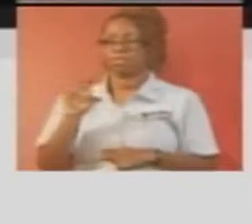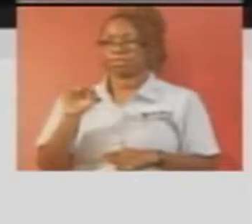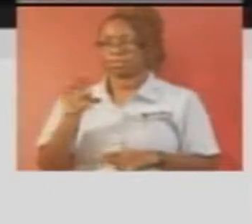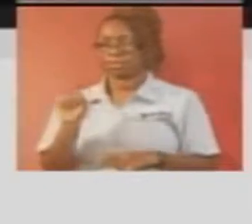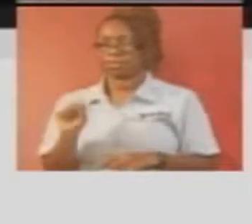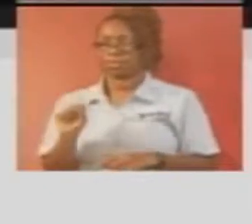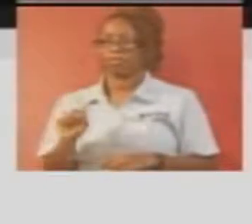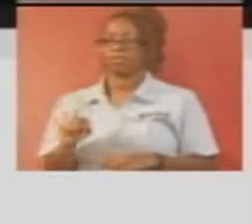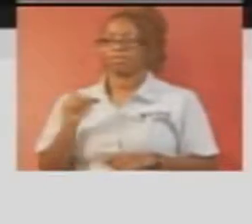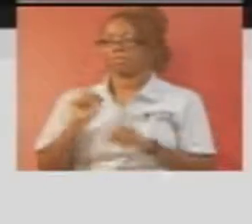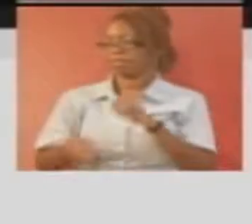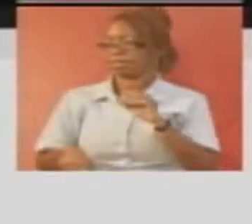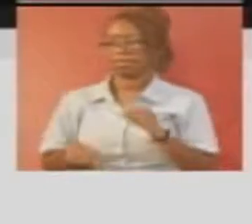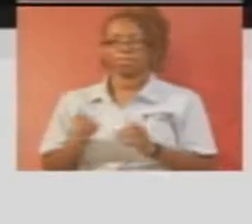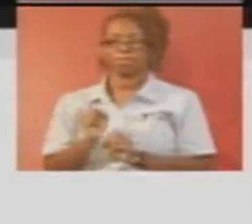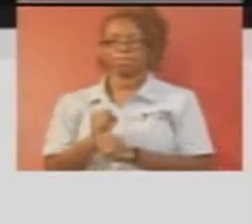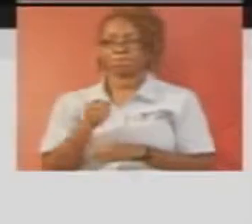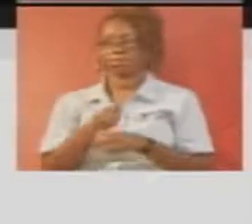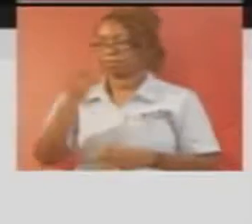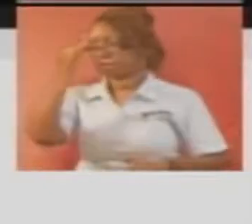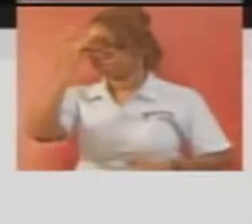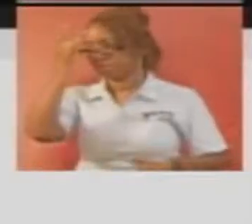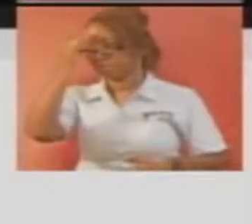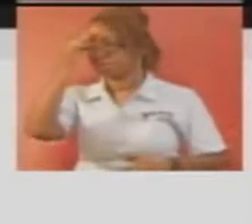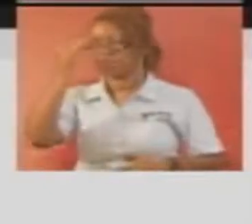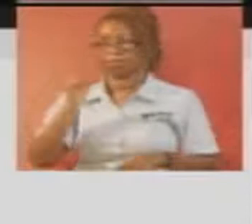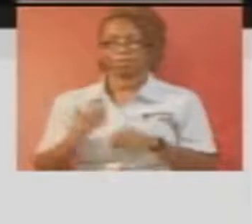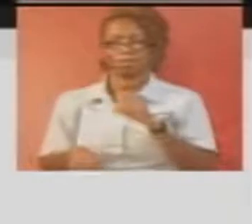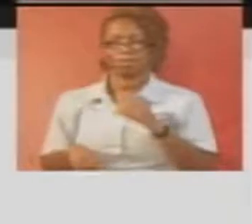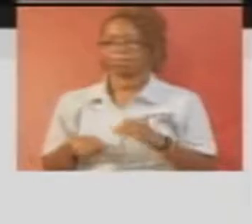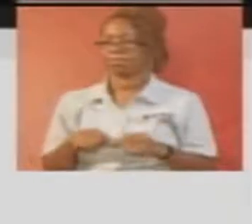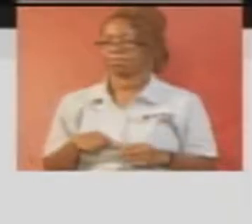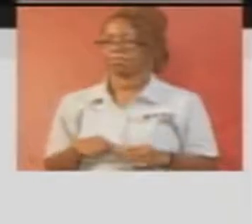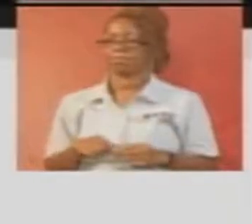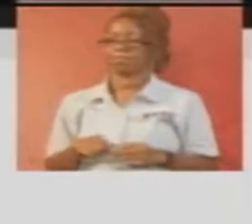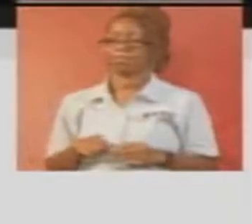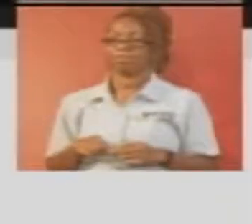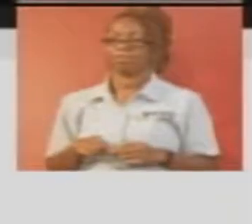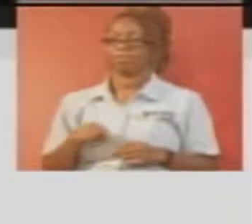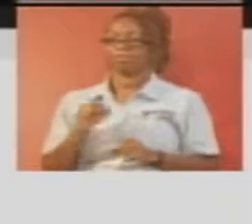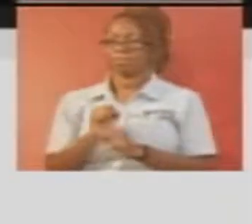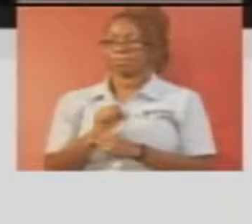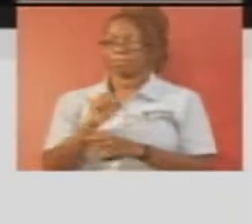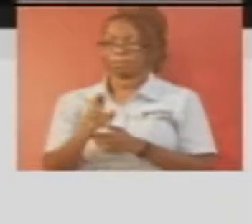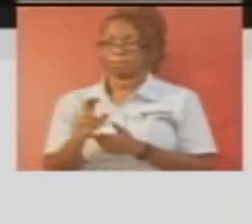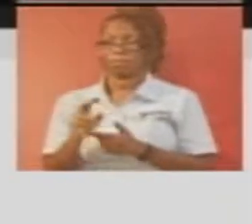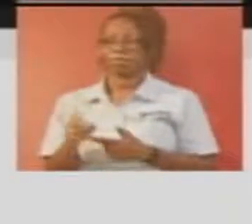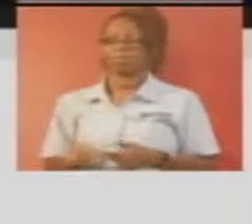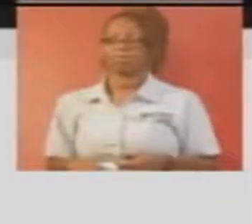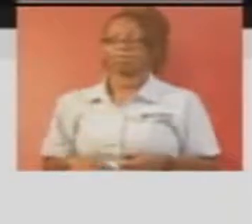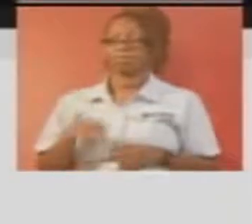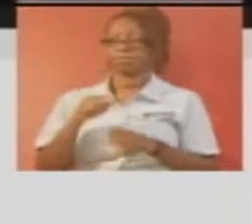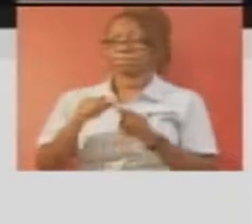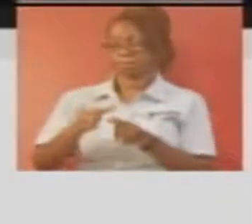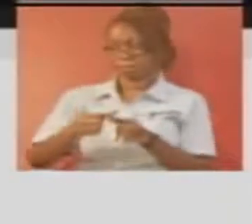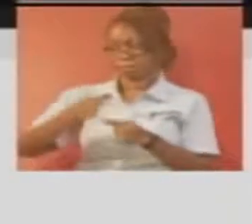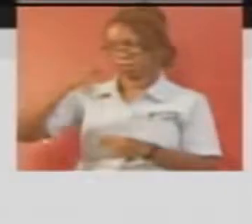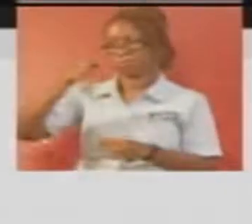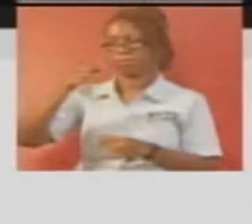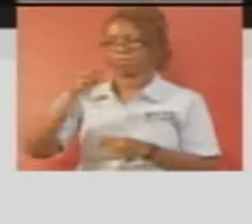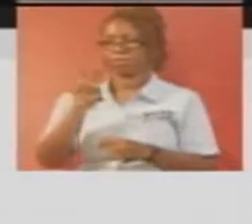using part of the genetic material of the target virus, so not all of the genetic material, just part of it, which carries instructions for